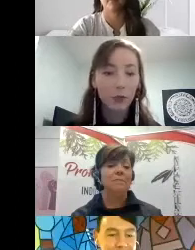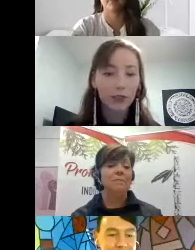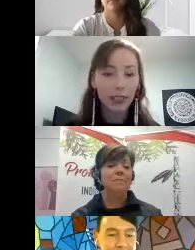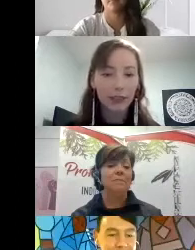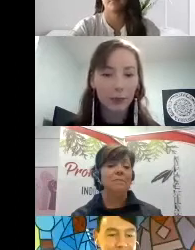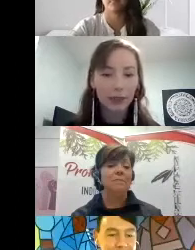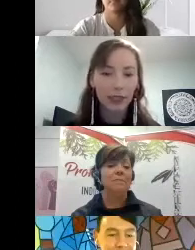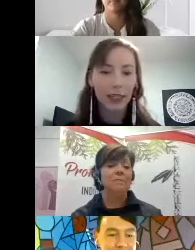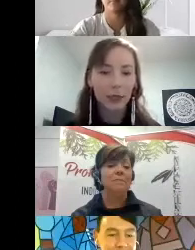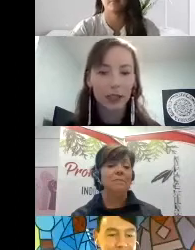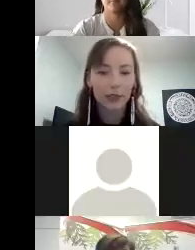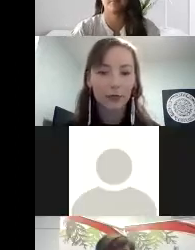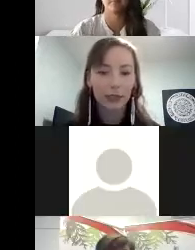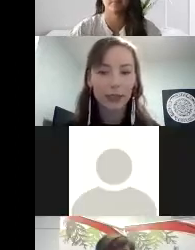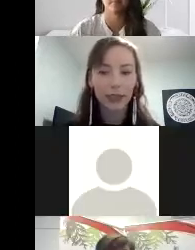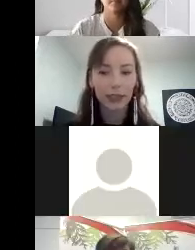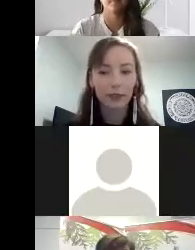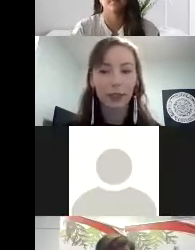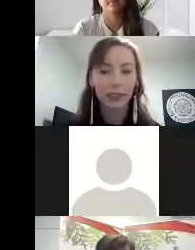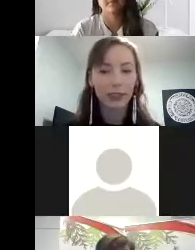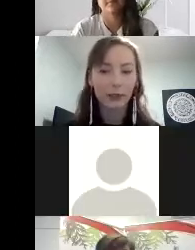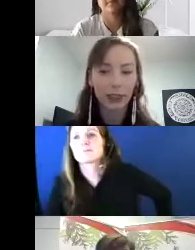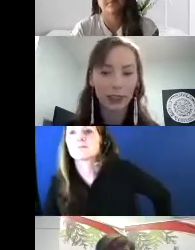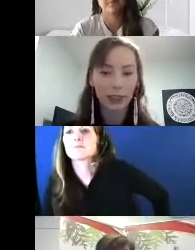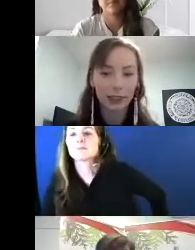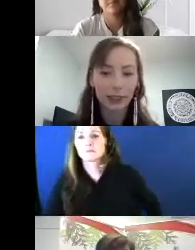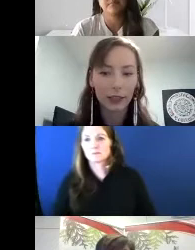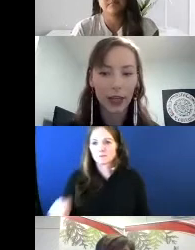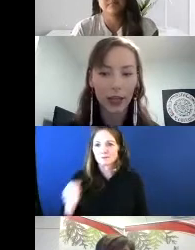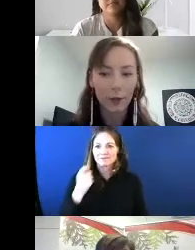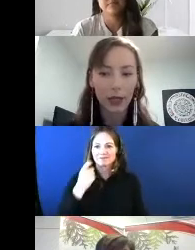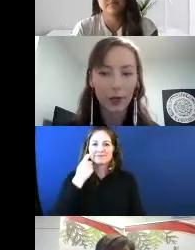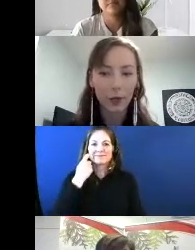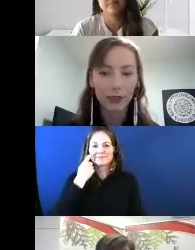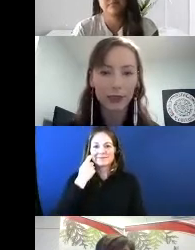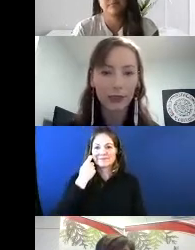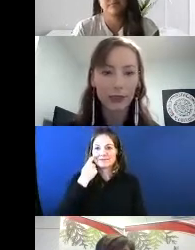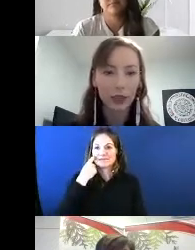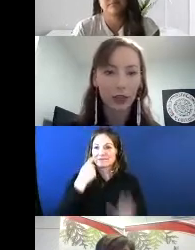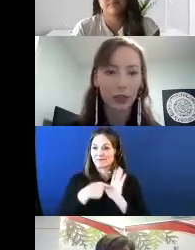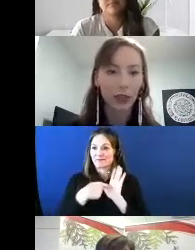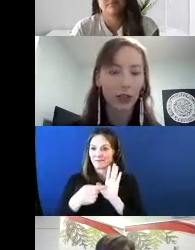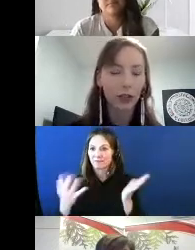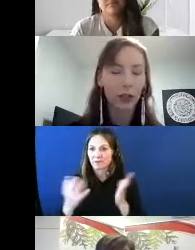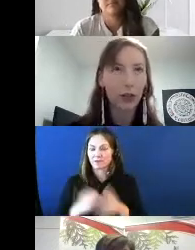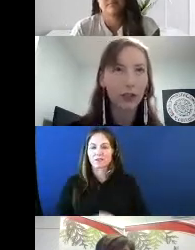So one of the examples that they came across recently, really specific to this, was